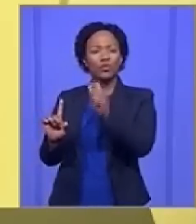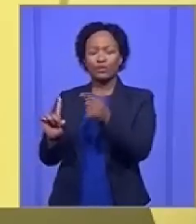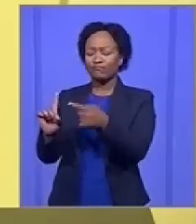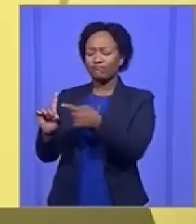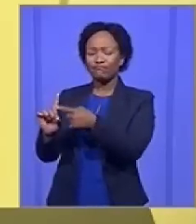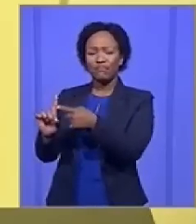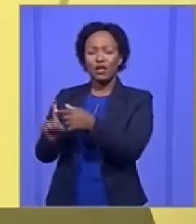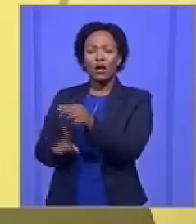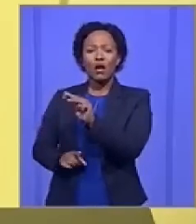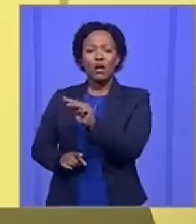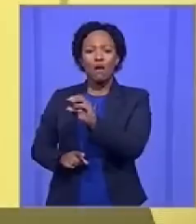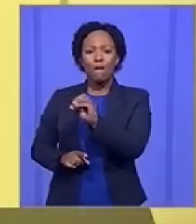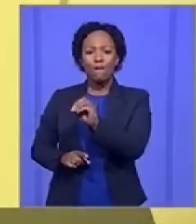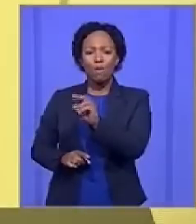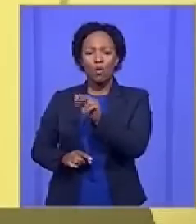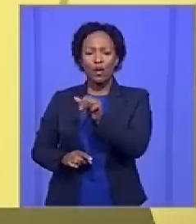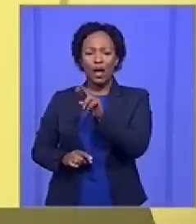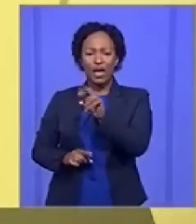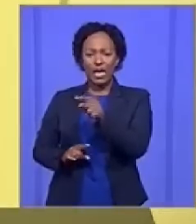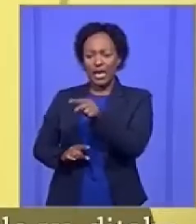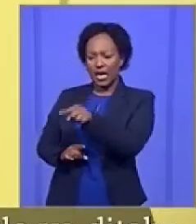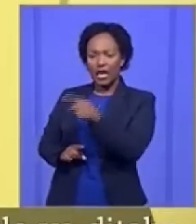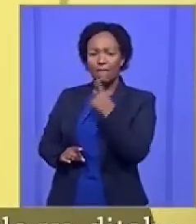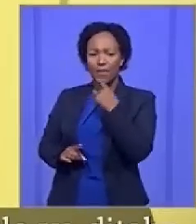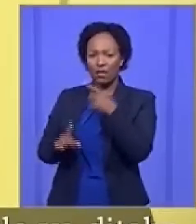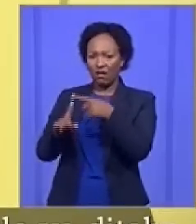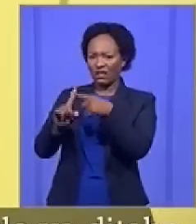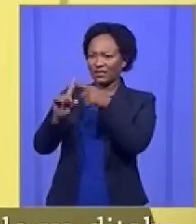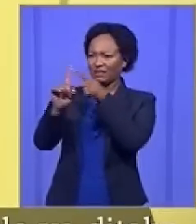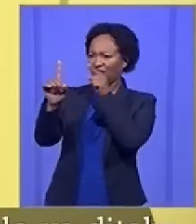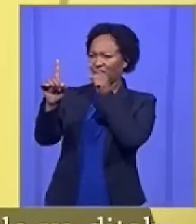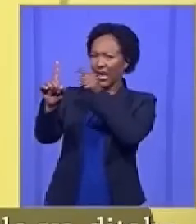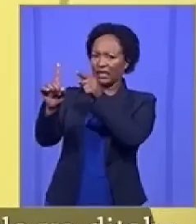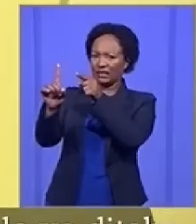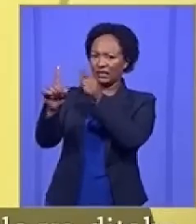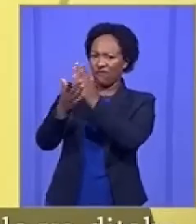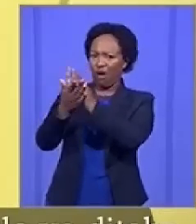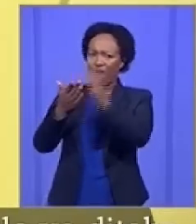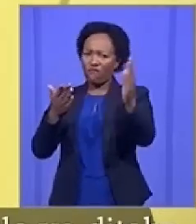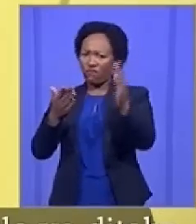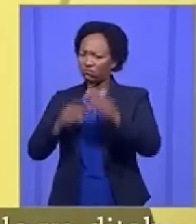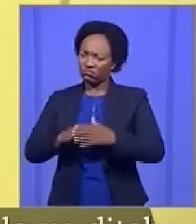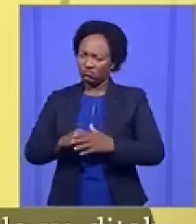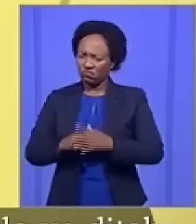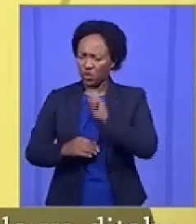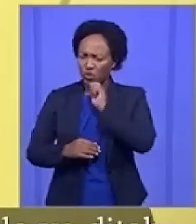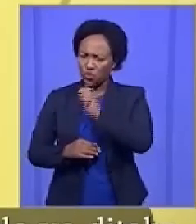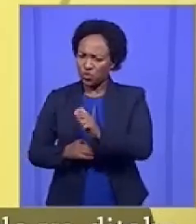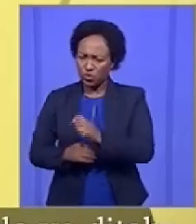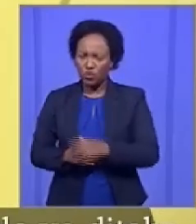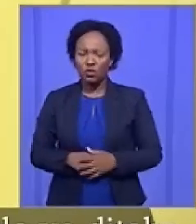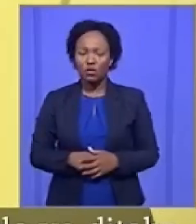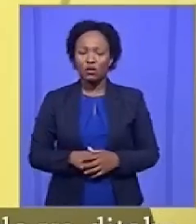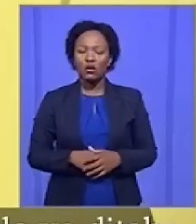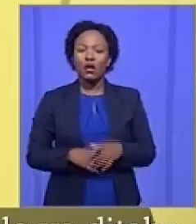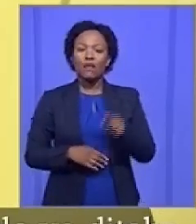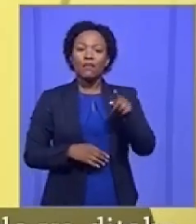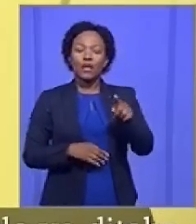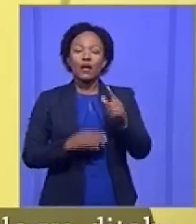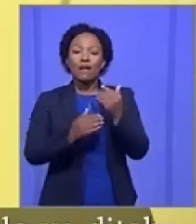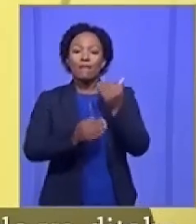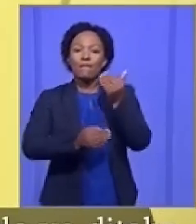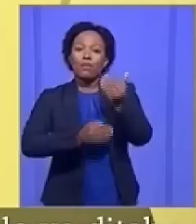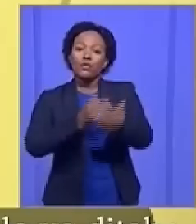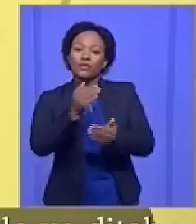targeted ahead of the elections. The vetting process does not cover practicing